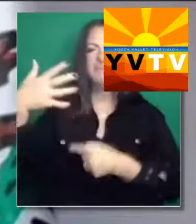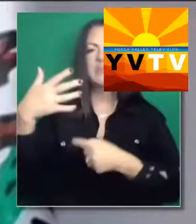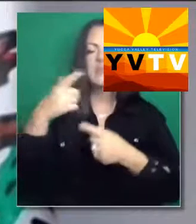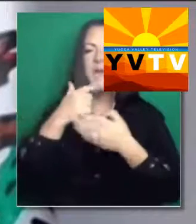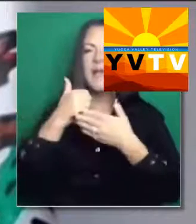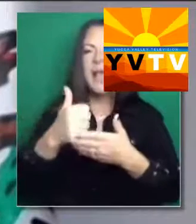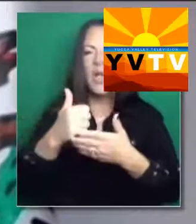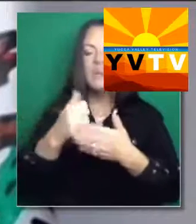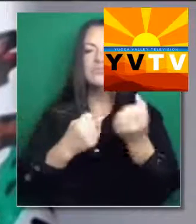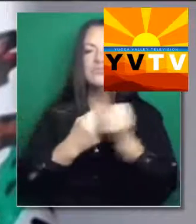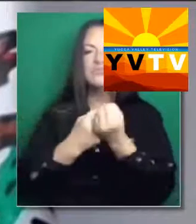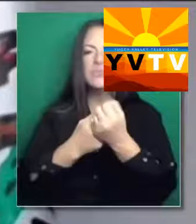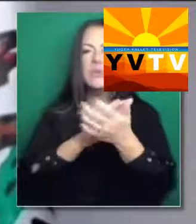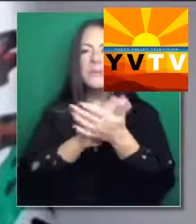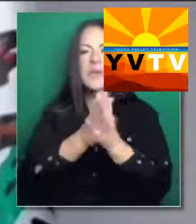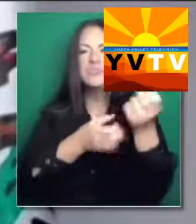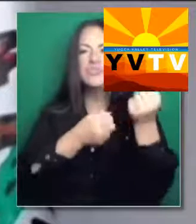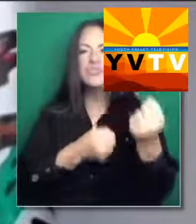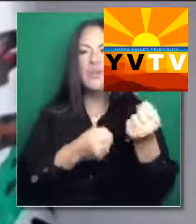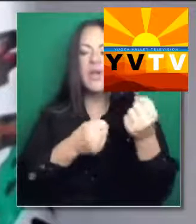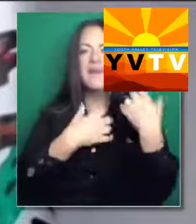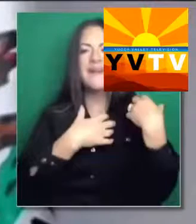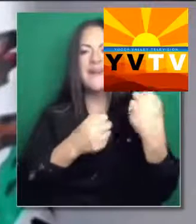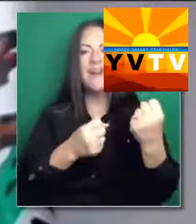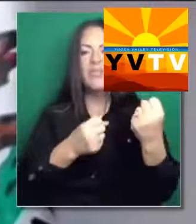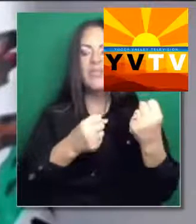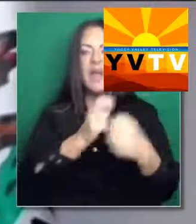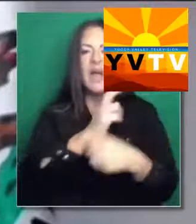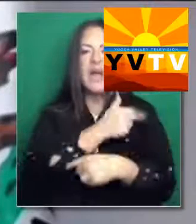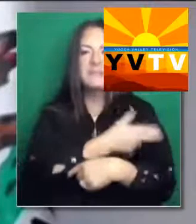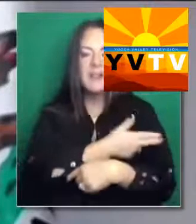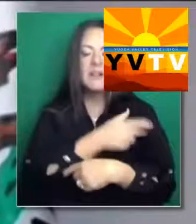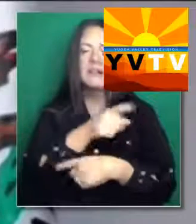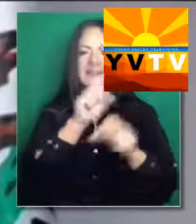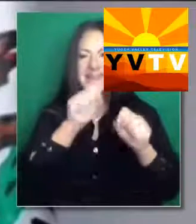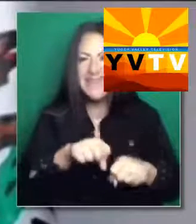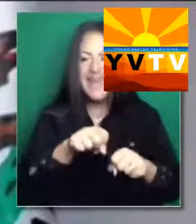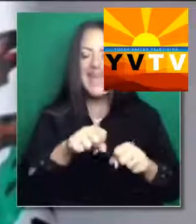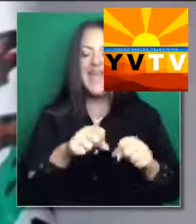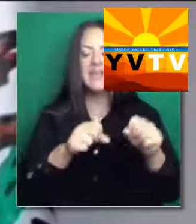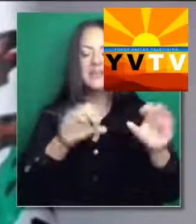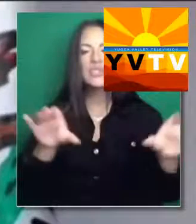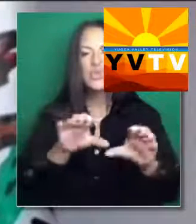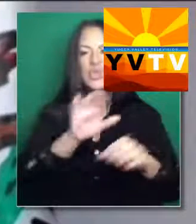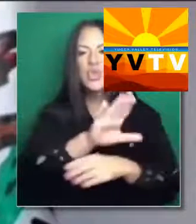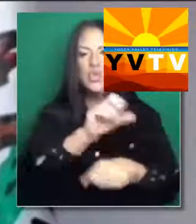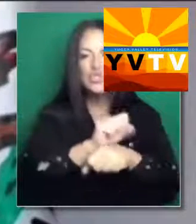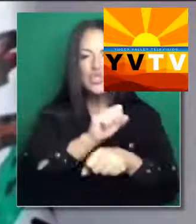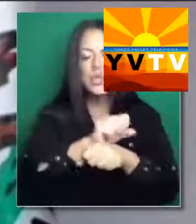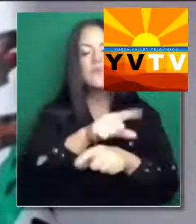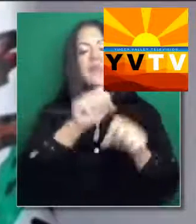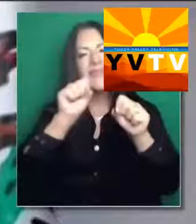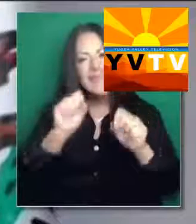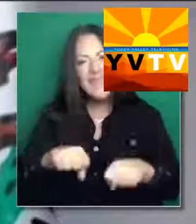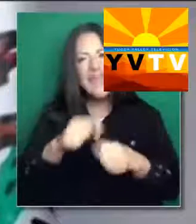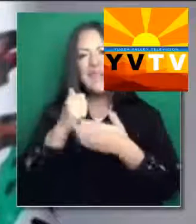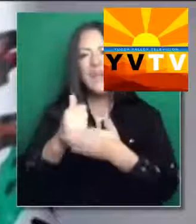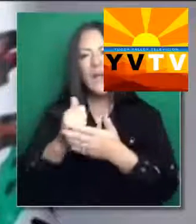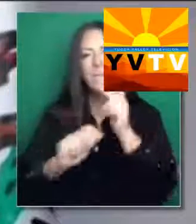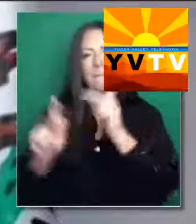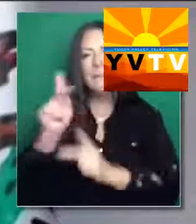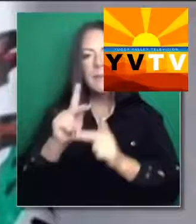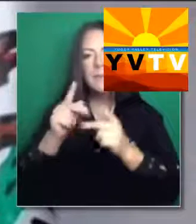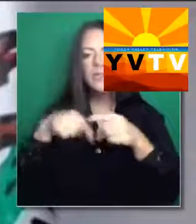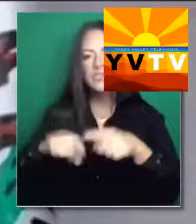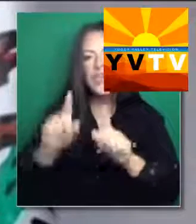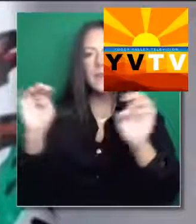hospital delivery system that is going to continue to do what it does, which is take care of people who need that care. And they are doing